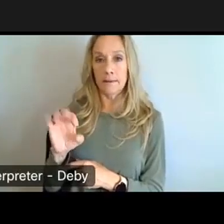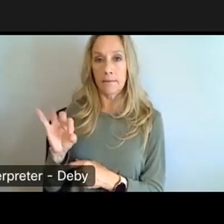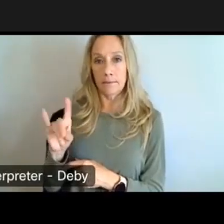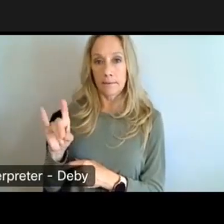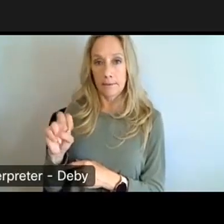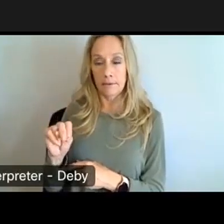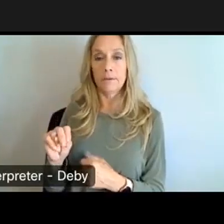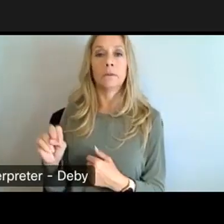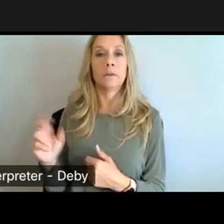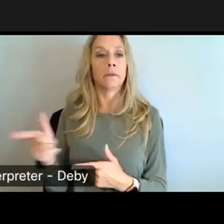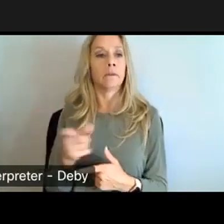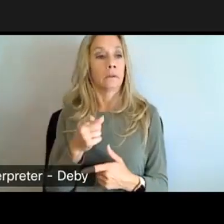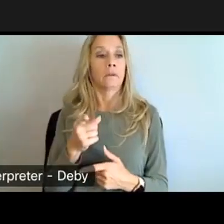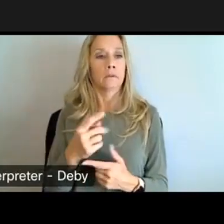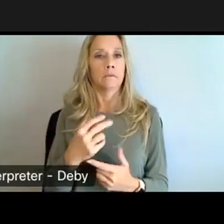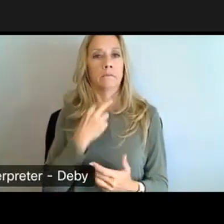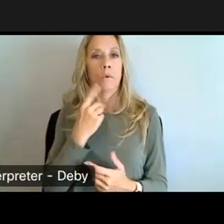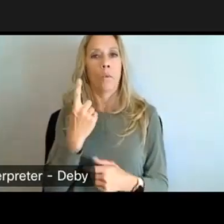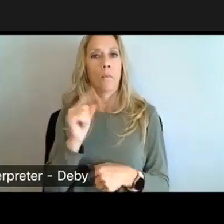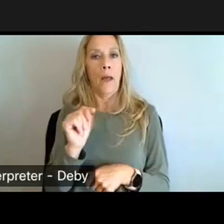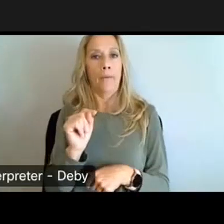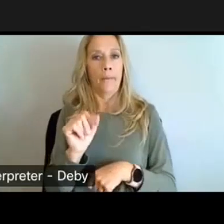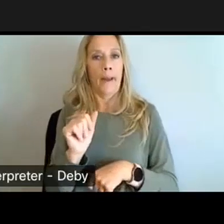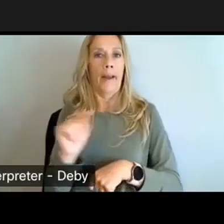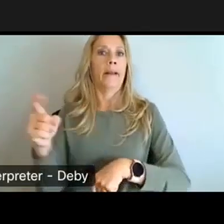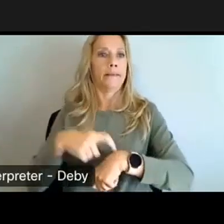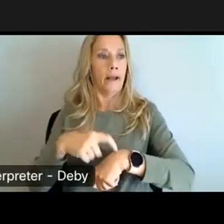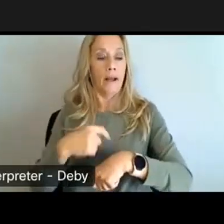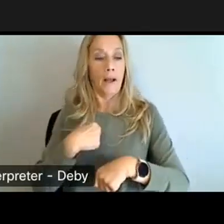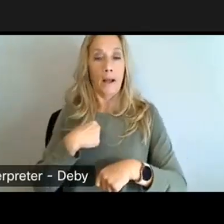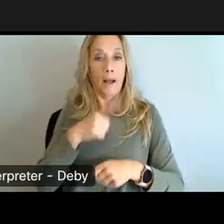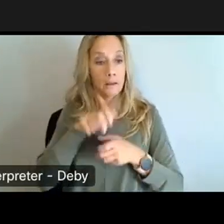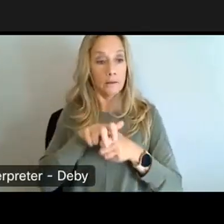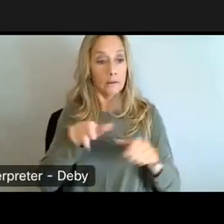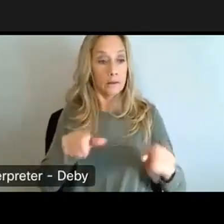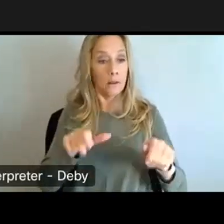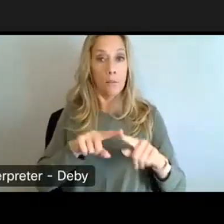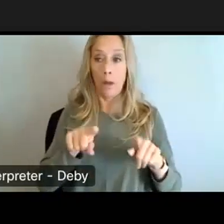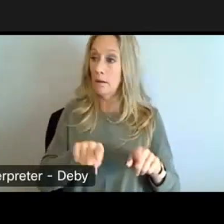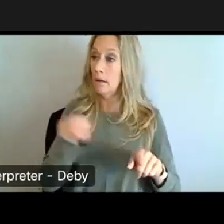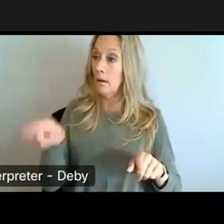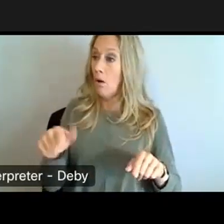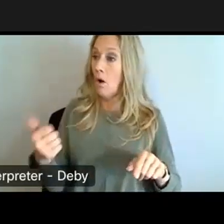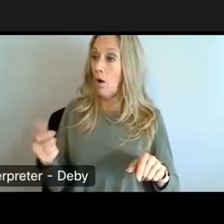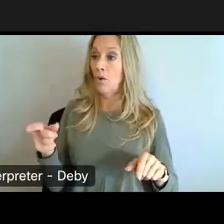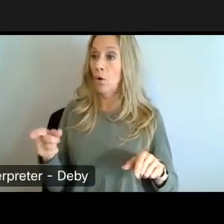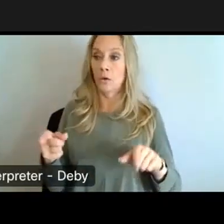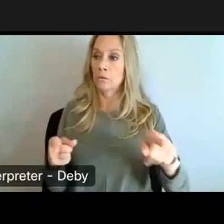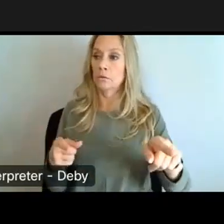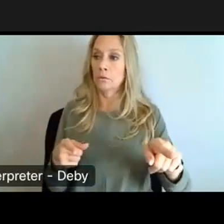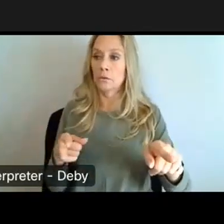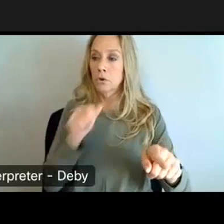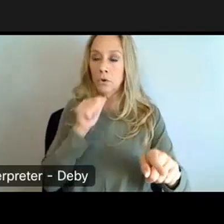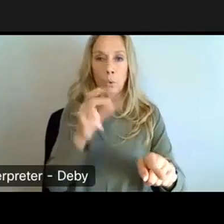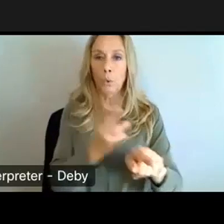wheelchairs. And though they weren't employees, one of the things I always reminded the other office workers is stay out of that stall.